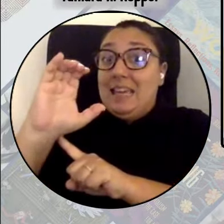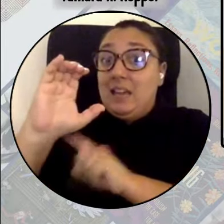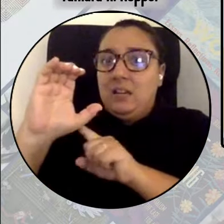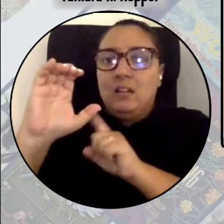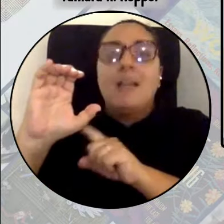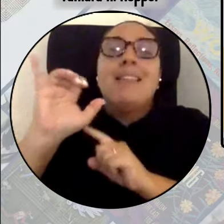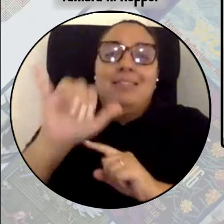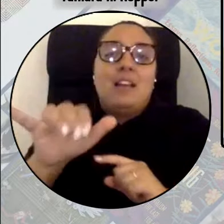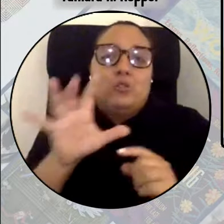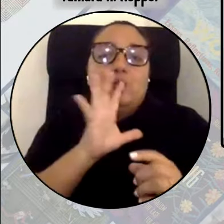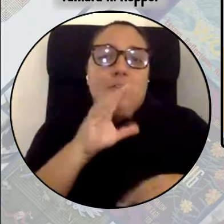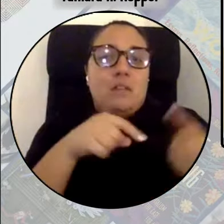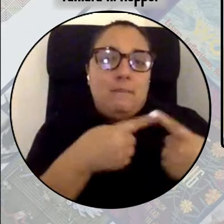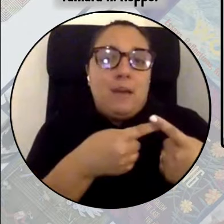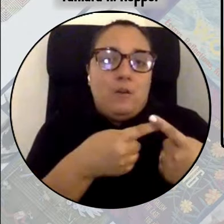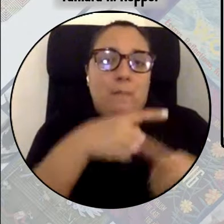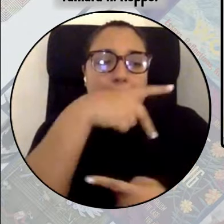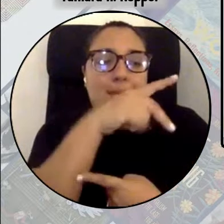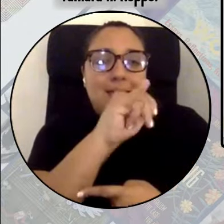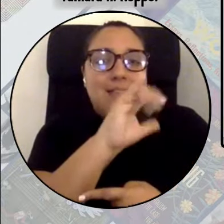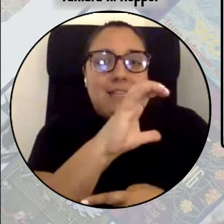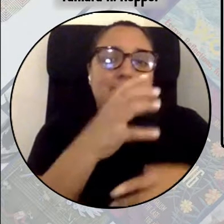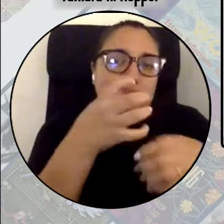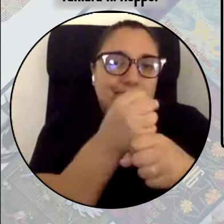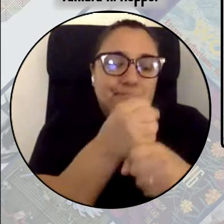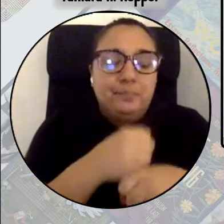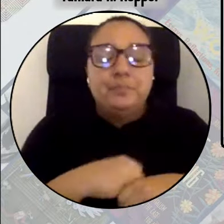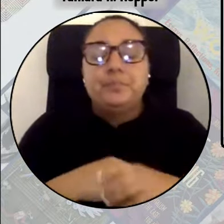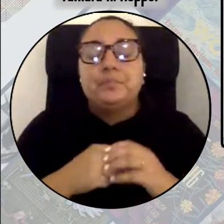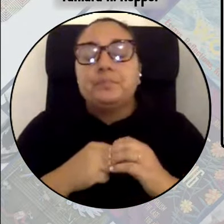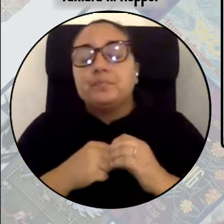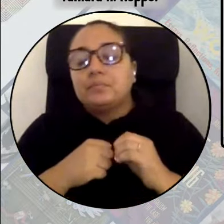to. And so the organization Critical Resistance,